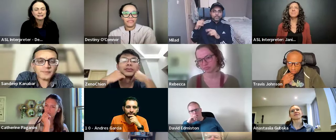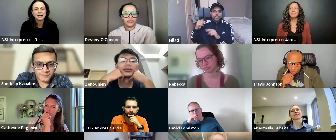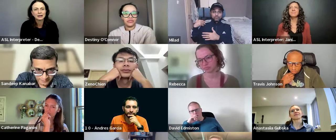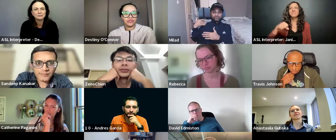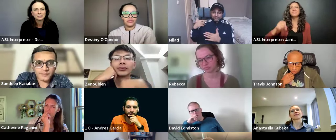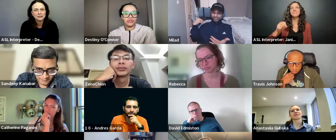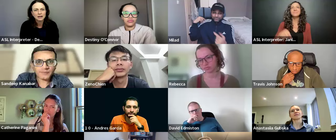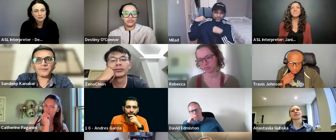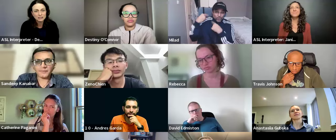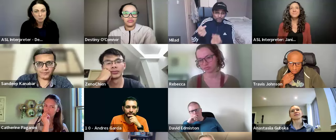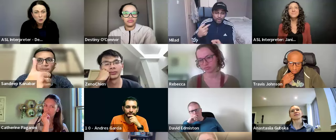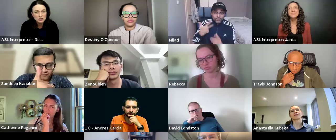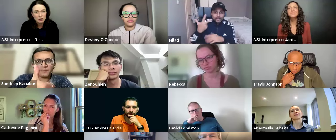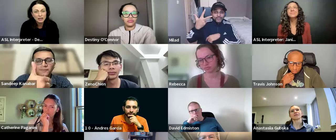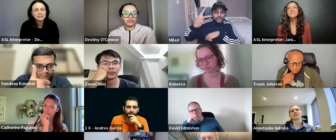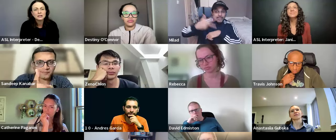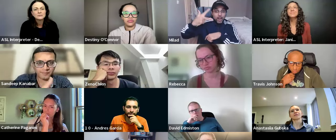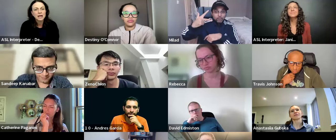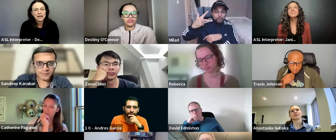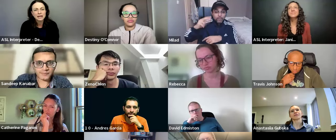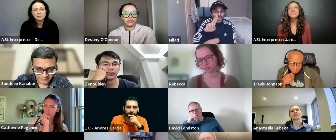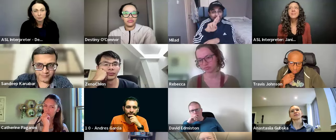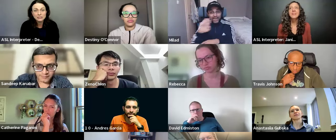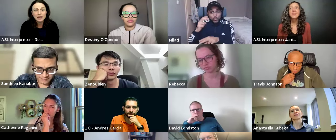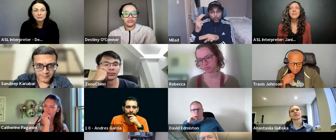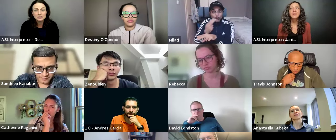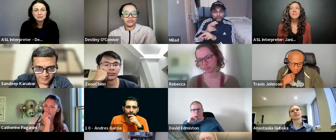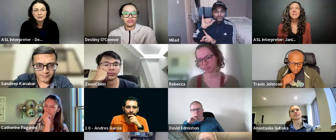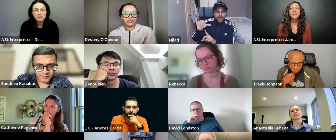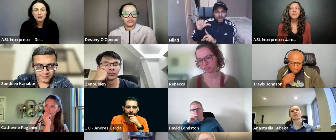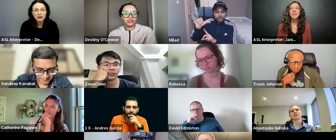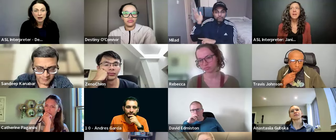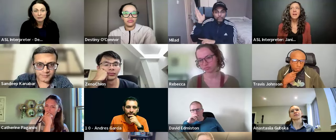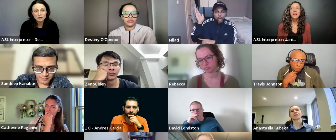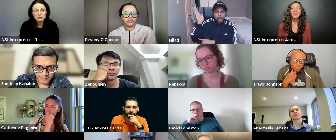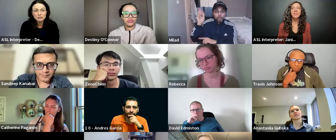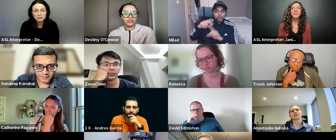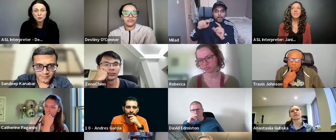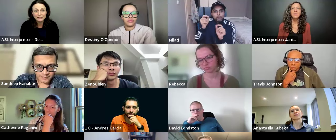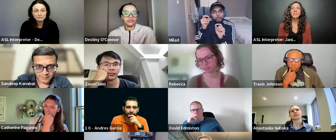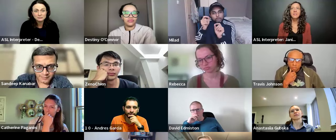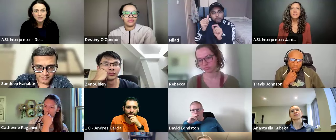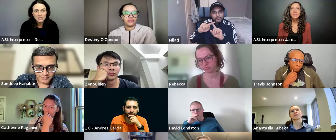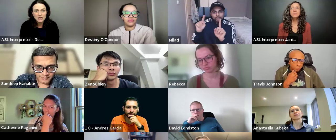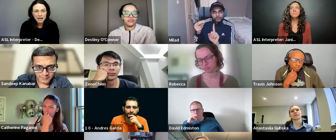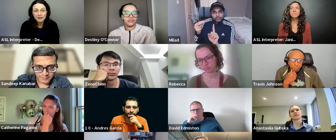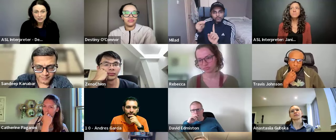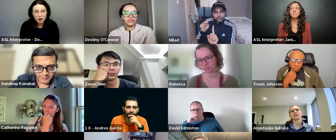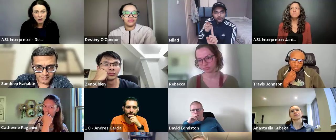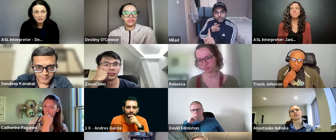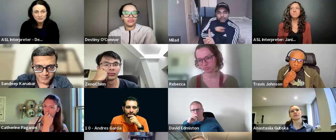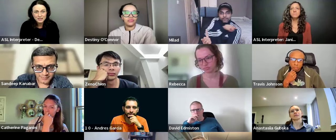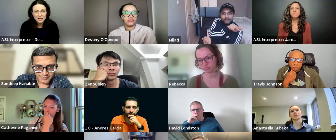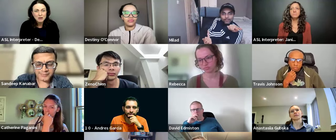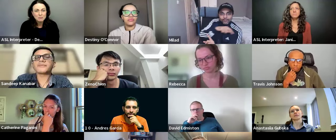accessibility. And I've done some posts on it. And three times I've reused that story and